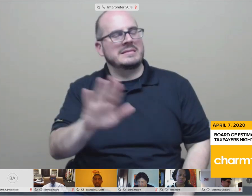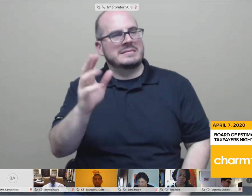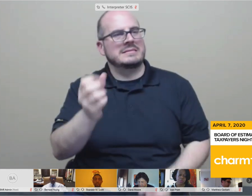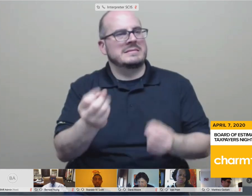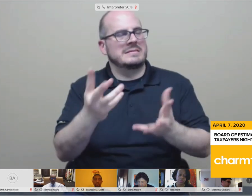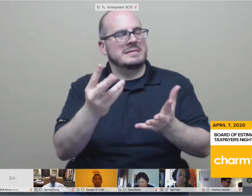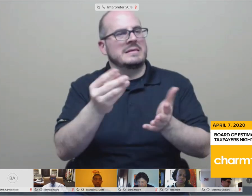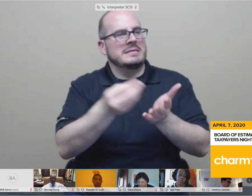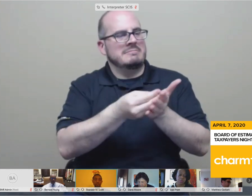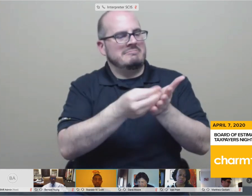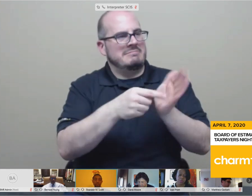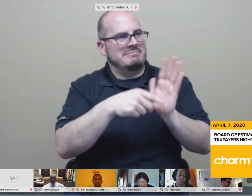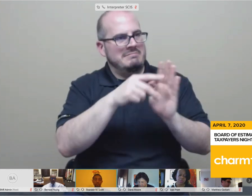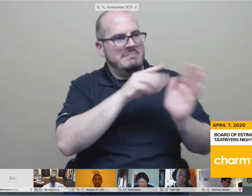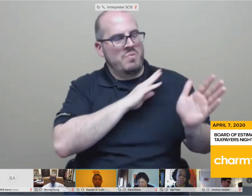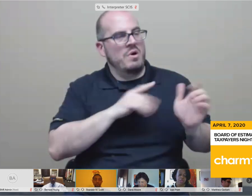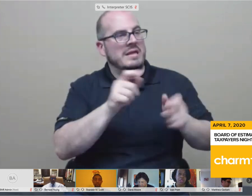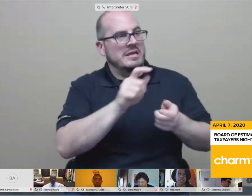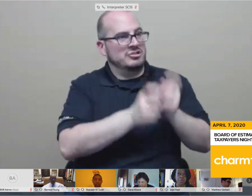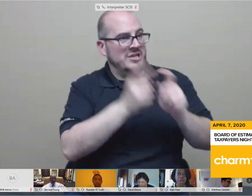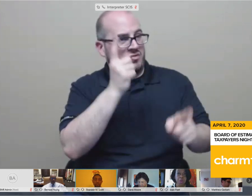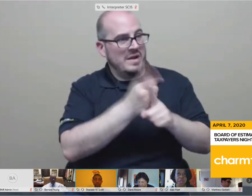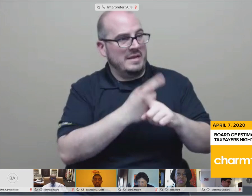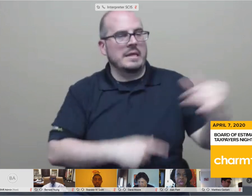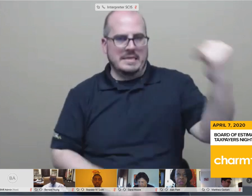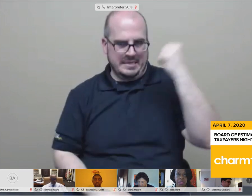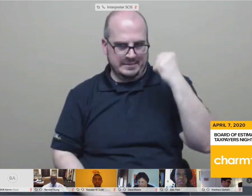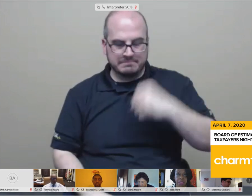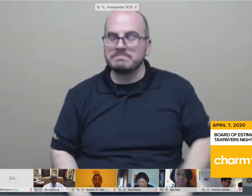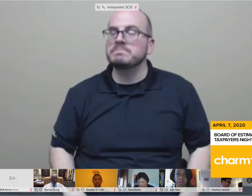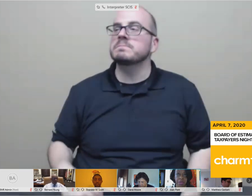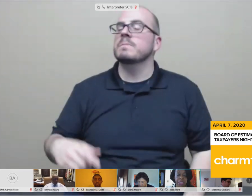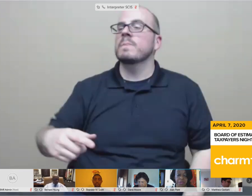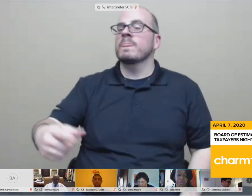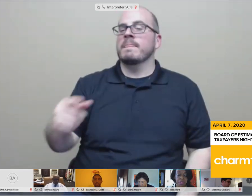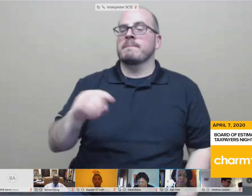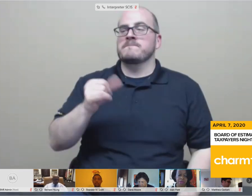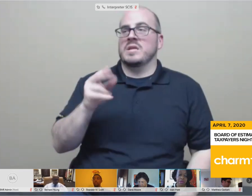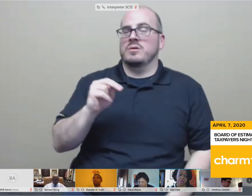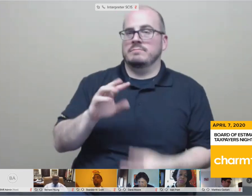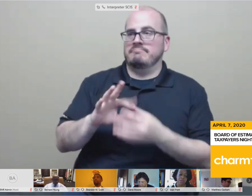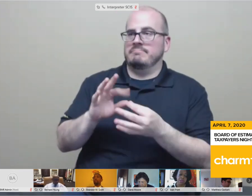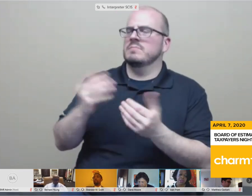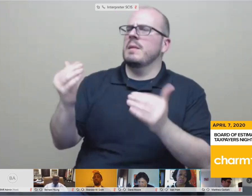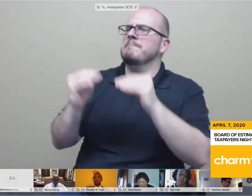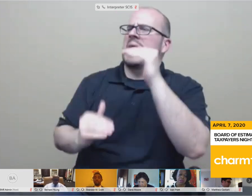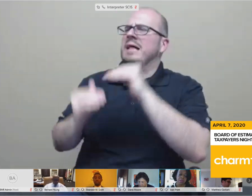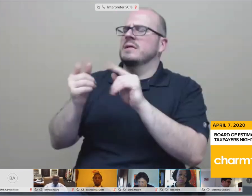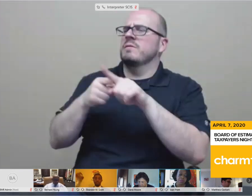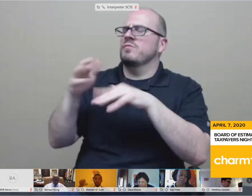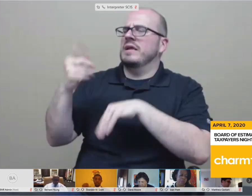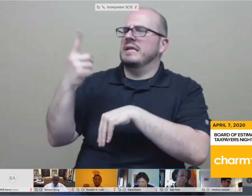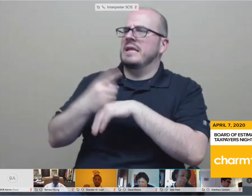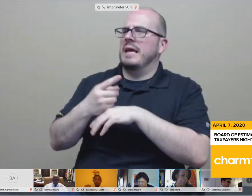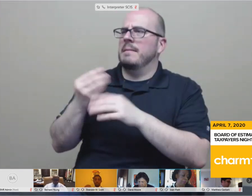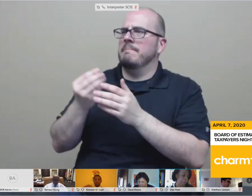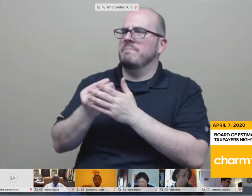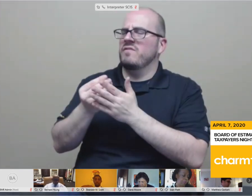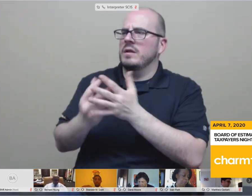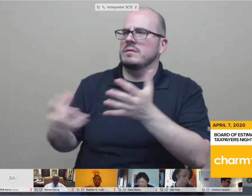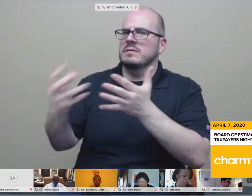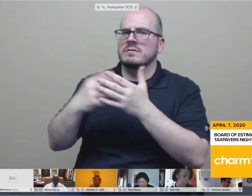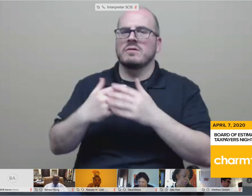correct. Thank you. Madam Comptroller? Yes, Bob, what is the balance in the rainy day fund? It's about